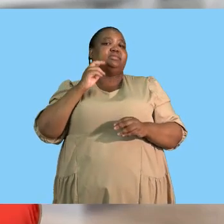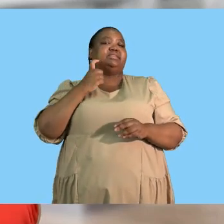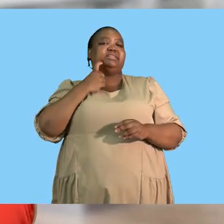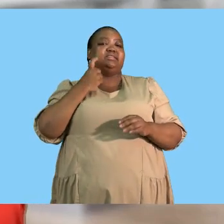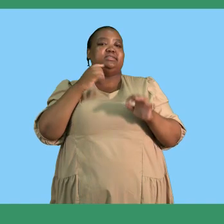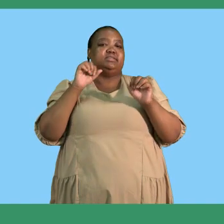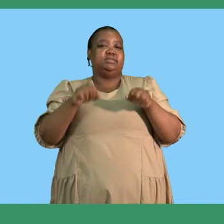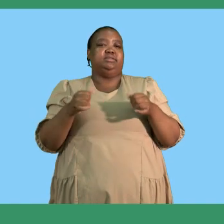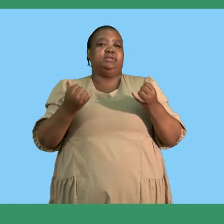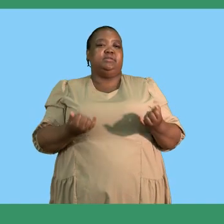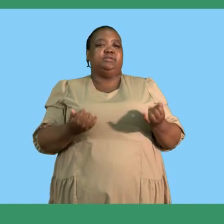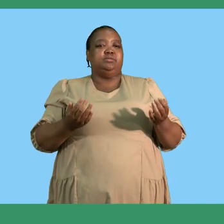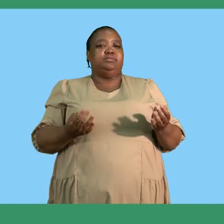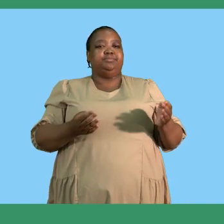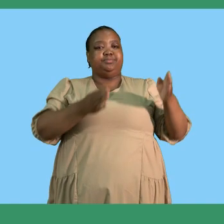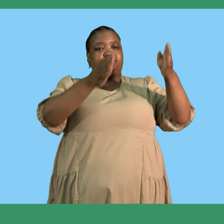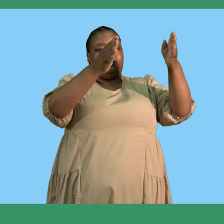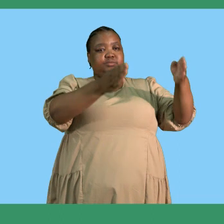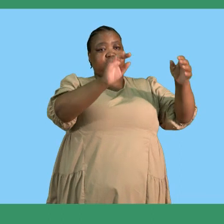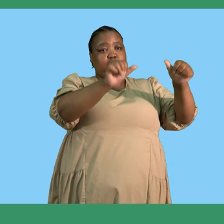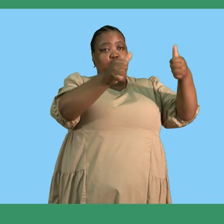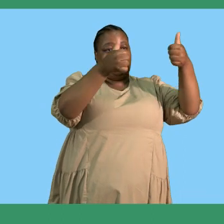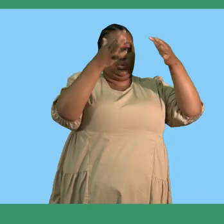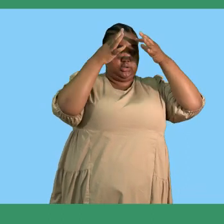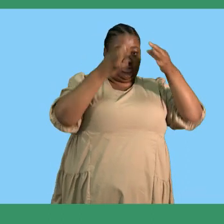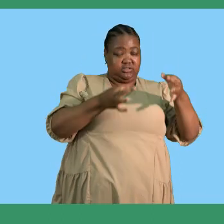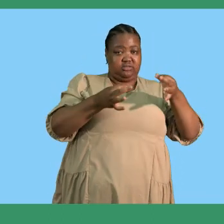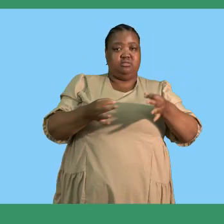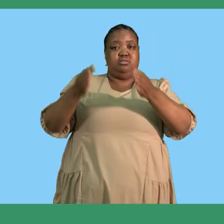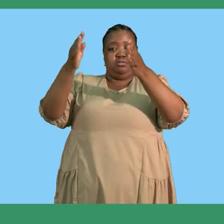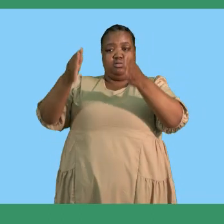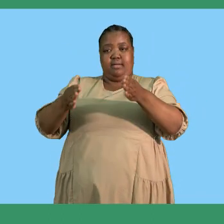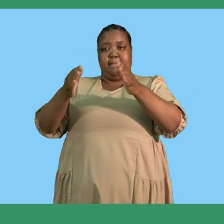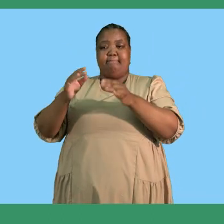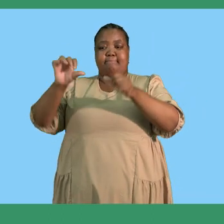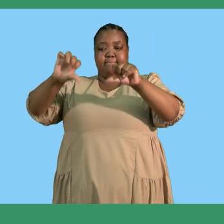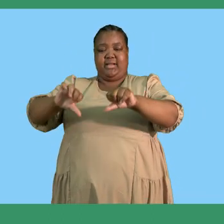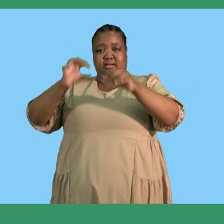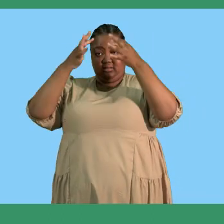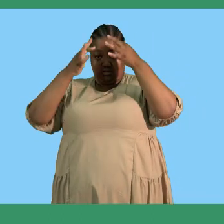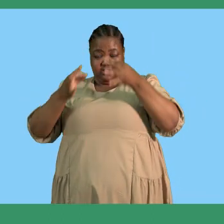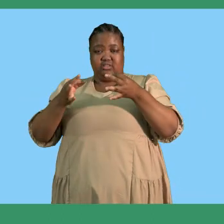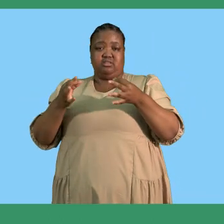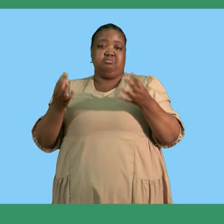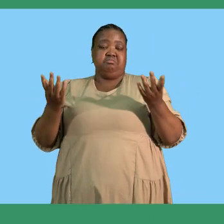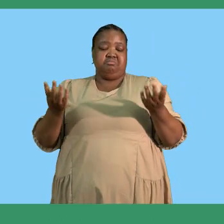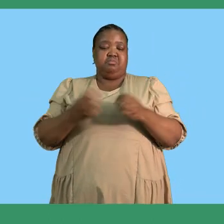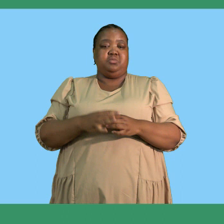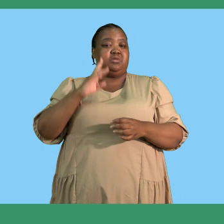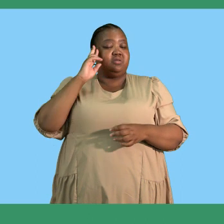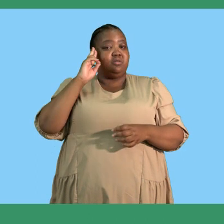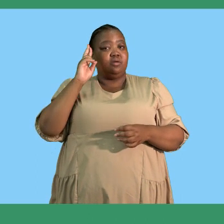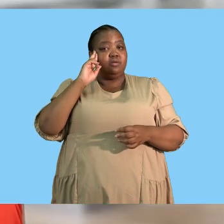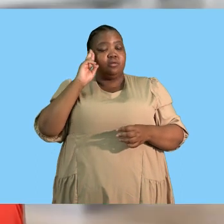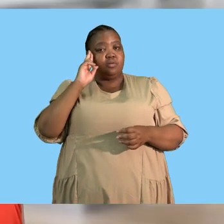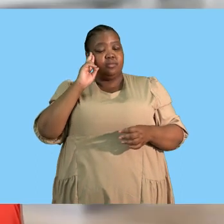remember. Now, let's take a look at the good and bad decisions that businesses often make. Now, you